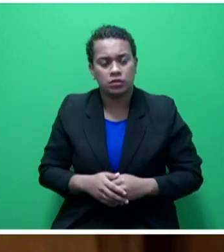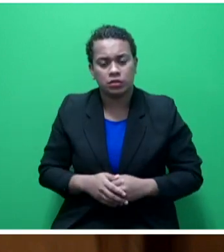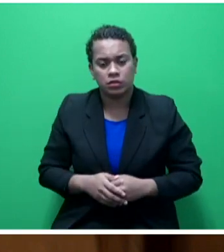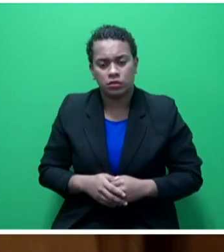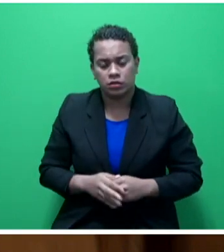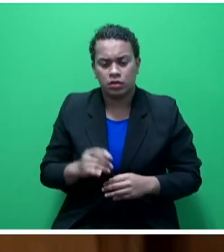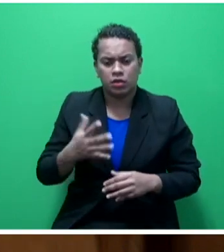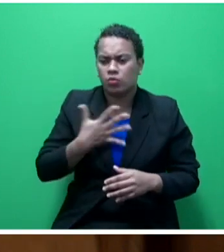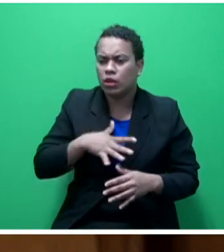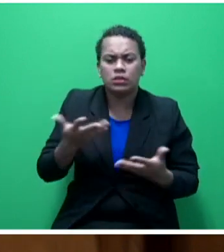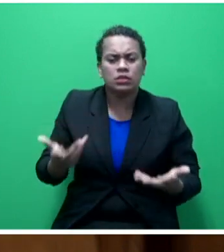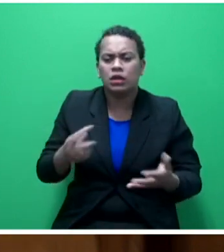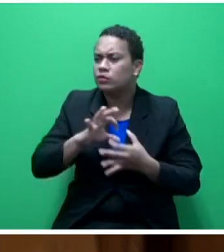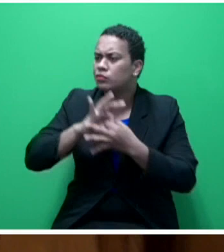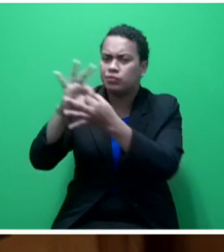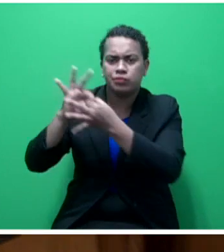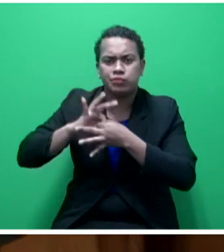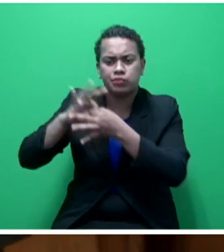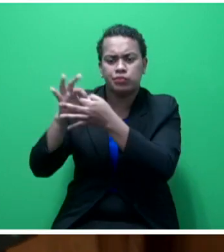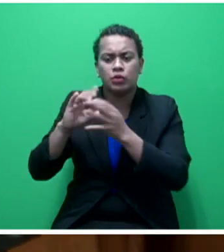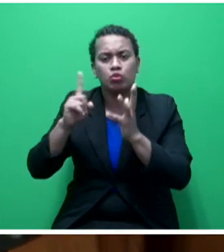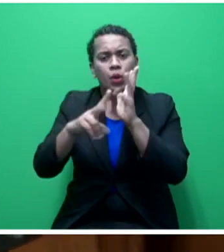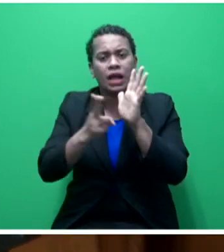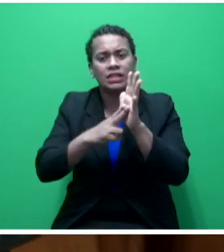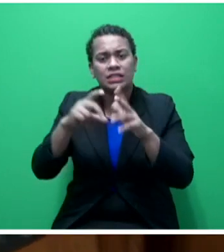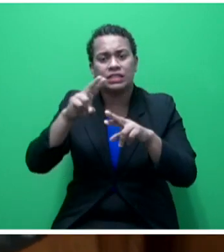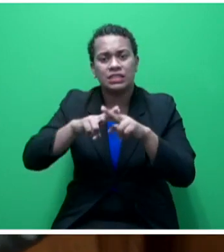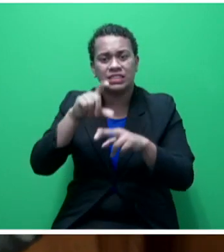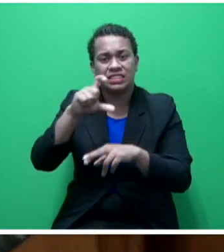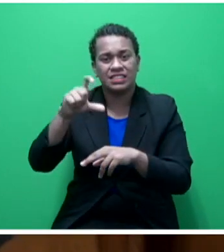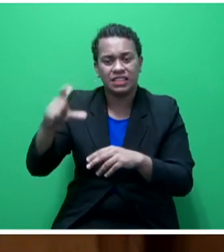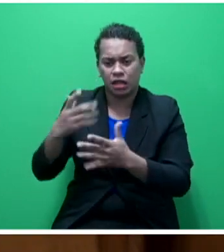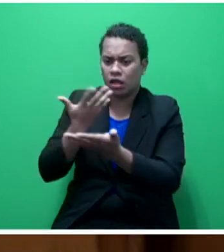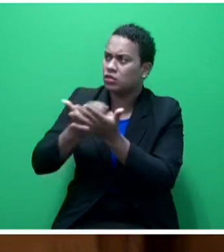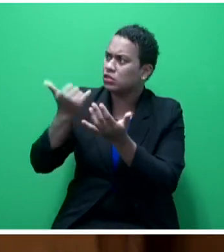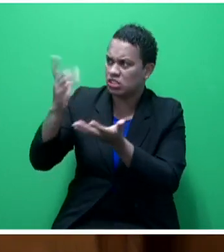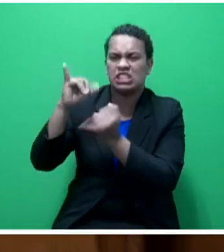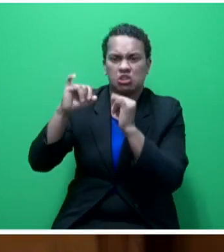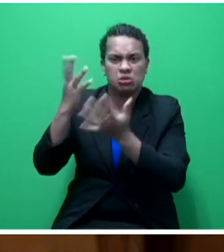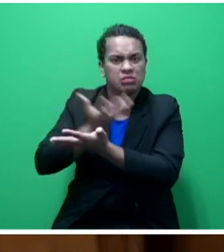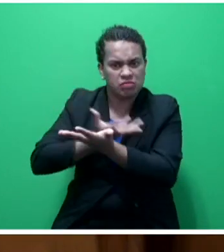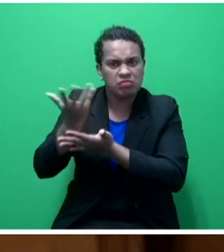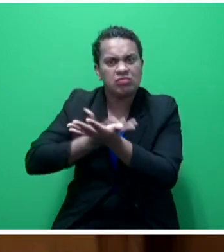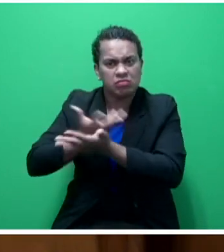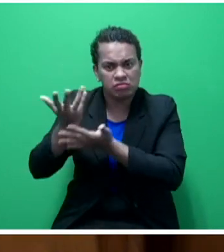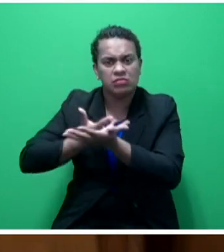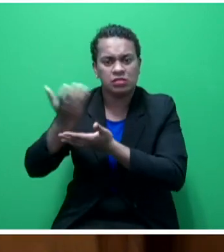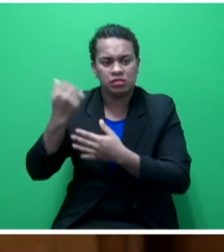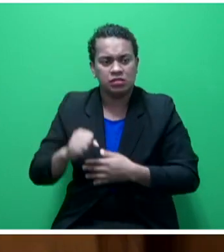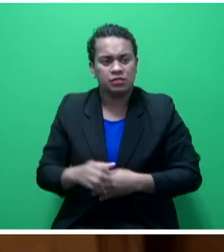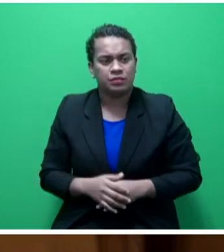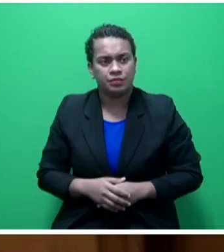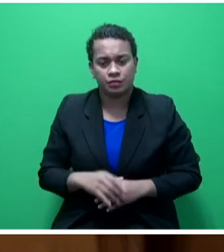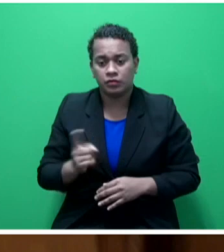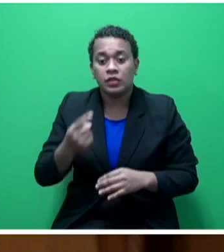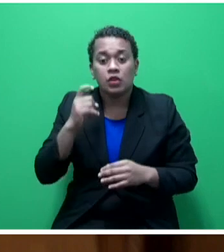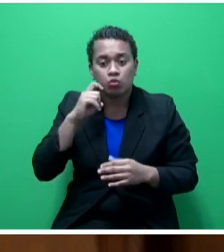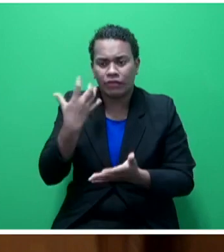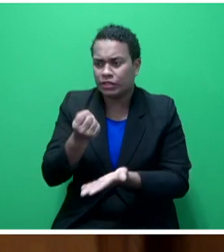the UNFCCC. Honourable Speaker, ministers concluded by strongly supporting key regional